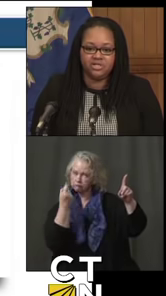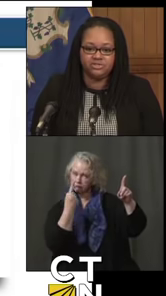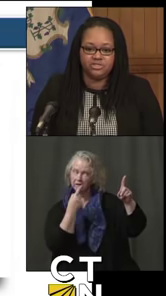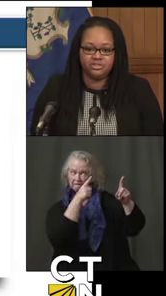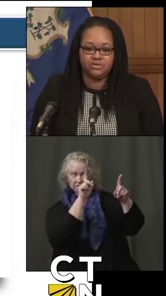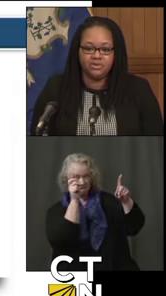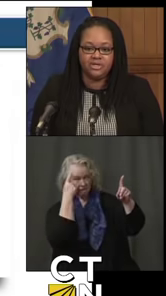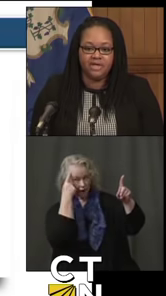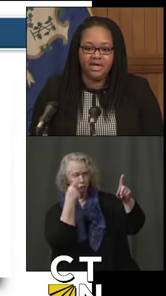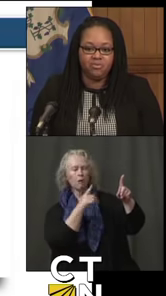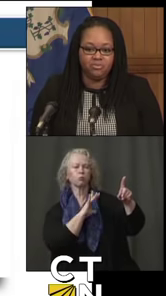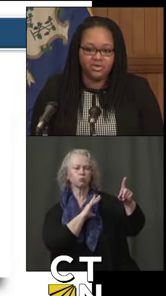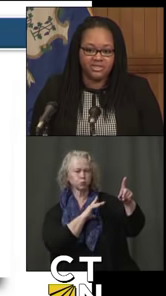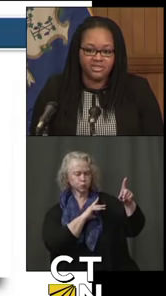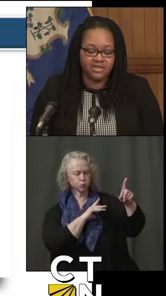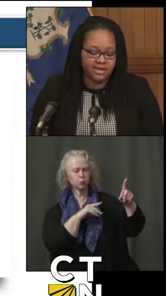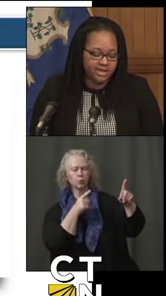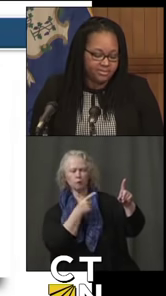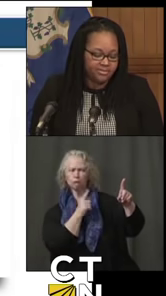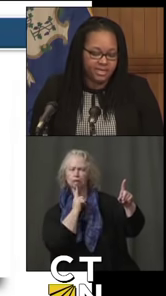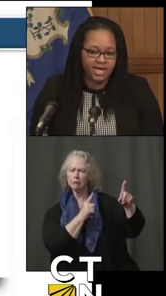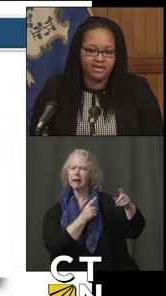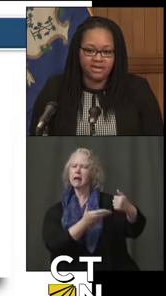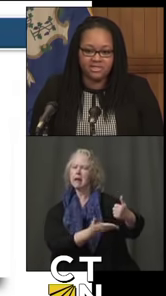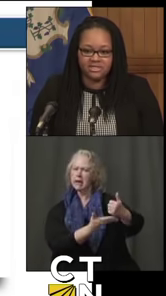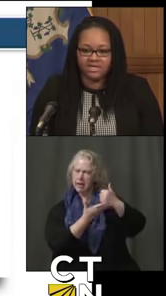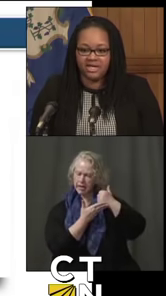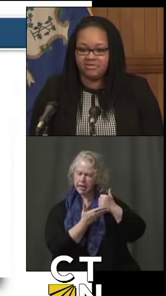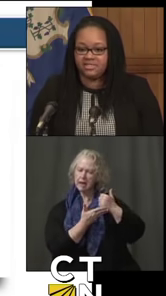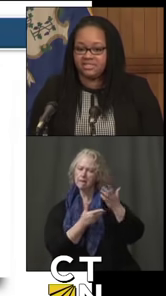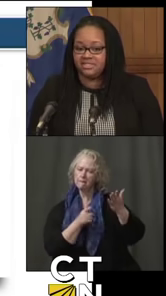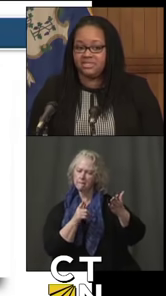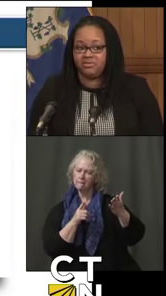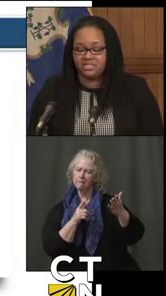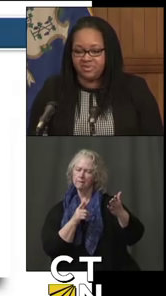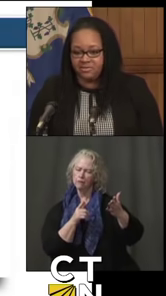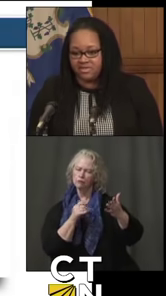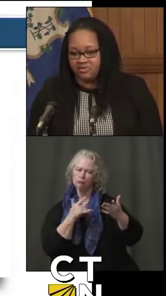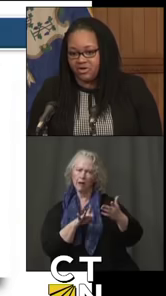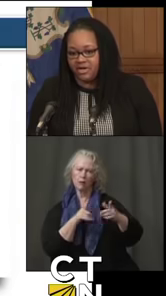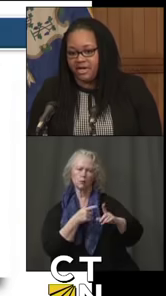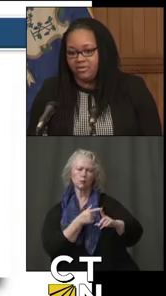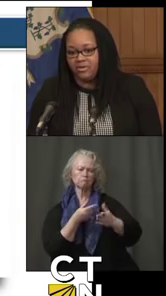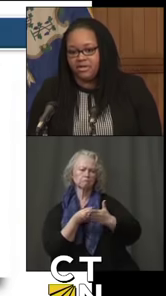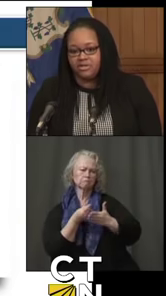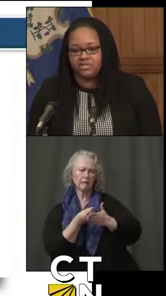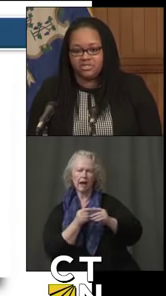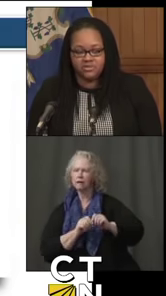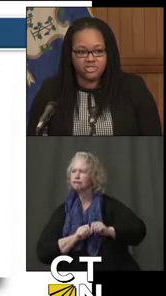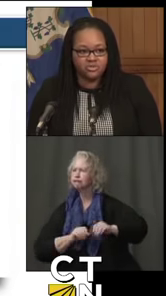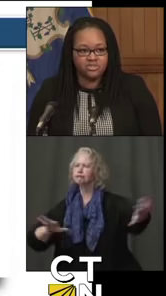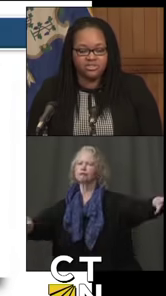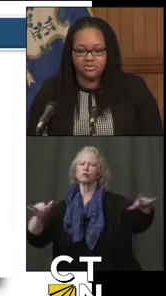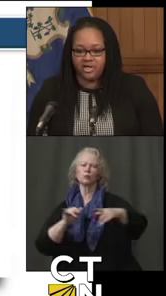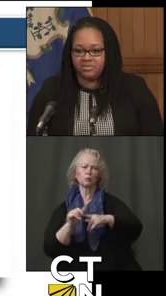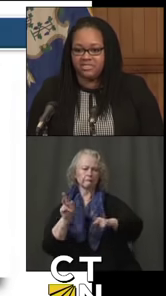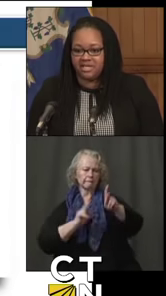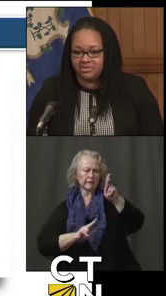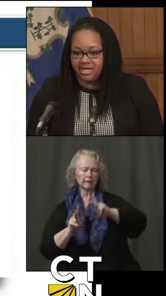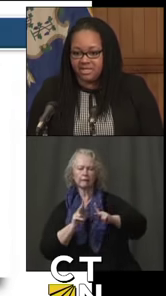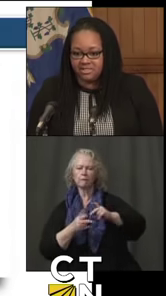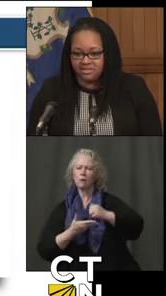significant measures to help with the economic decline. Obviously, stimulus payments have gone out to individuals to